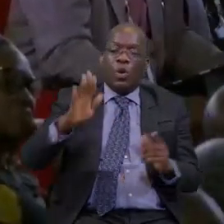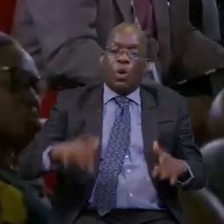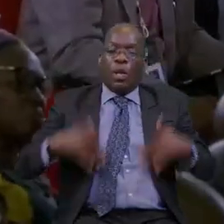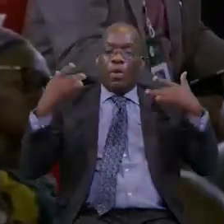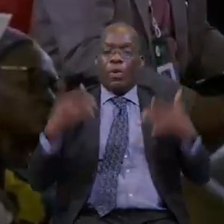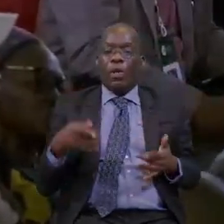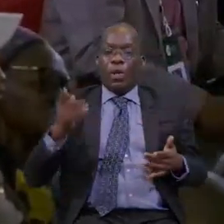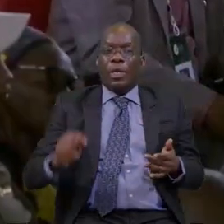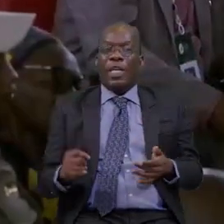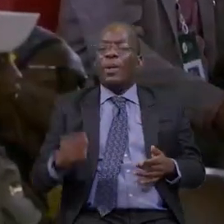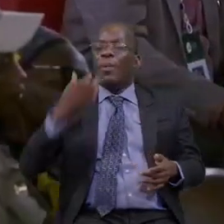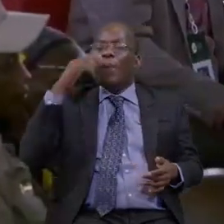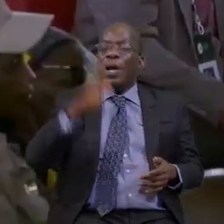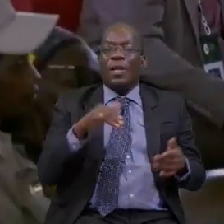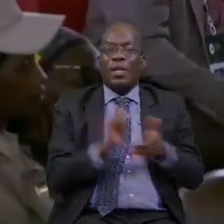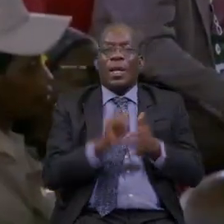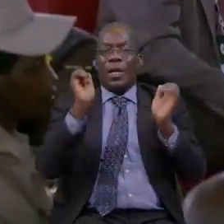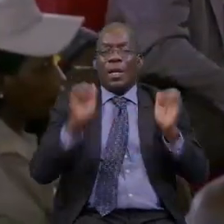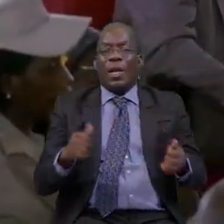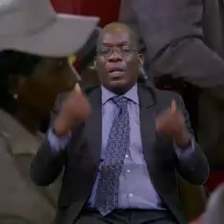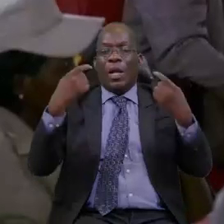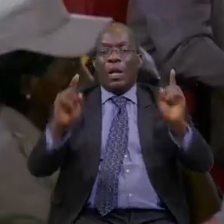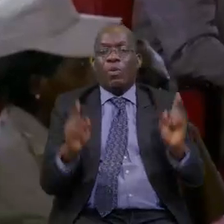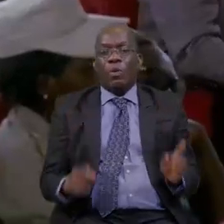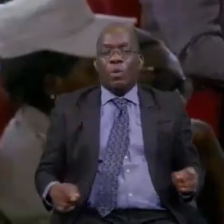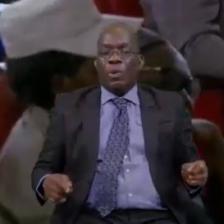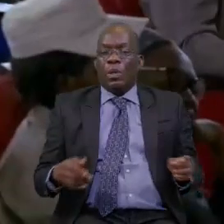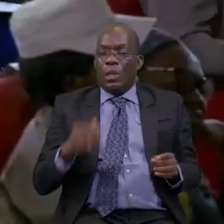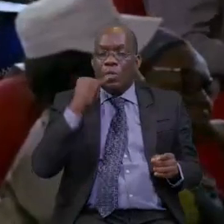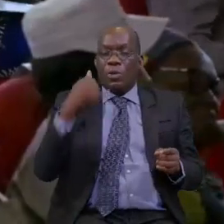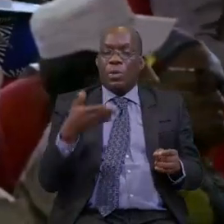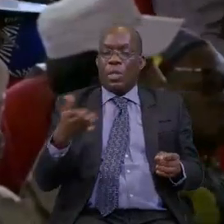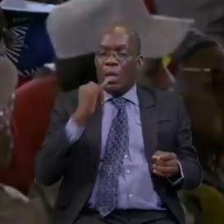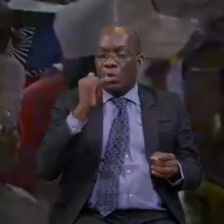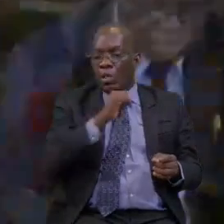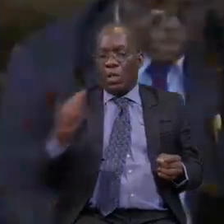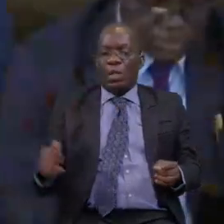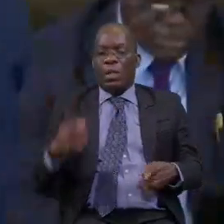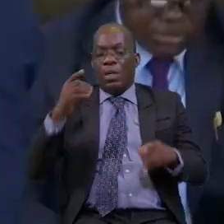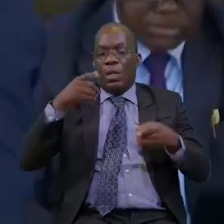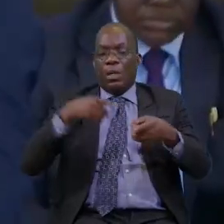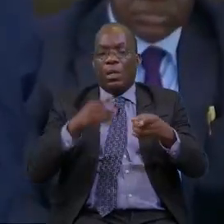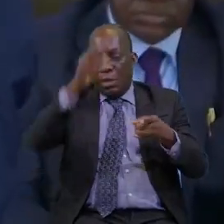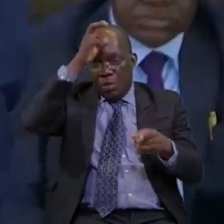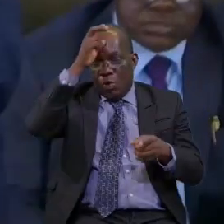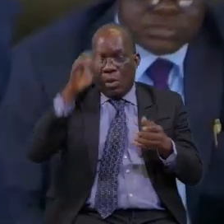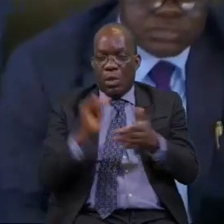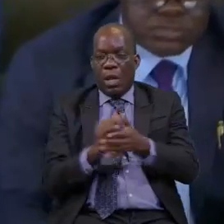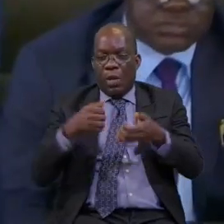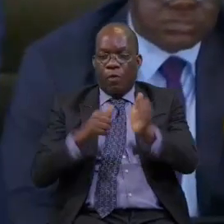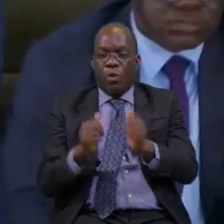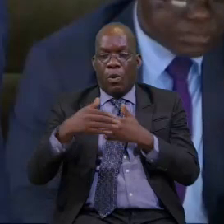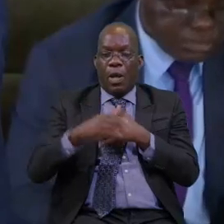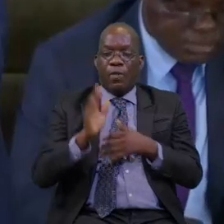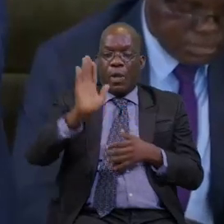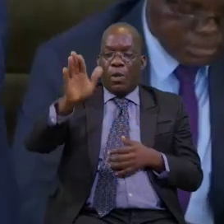that could happen is that there is a demon following after your life, and he says the